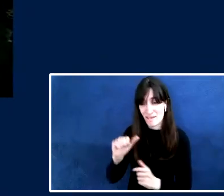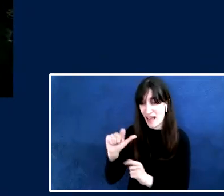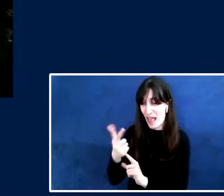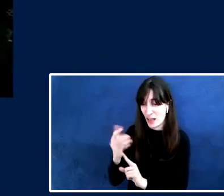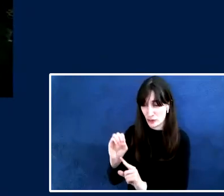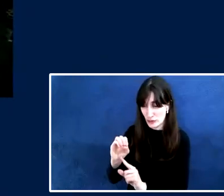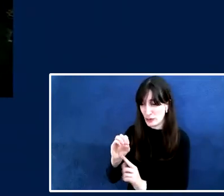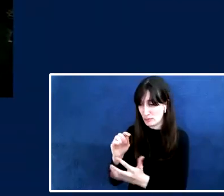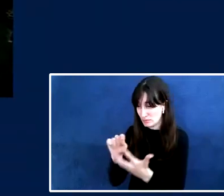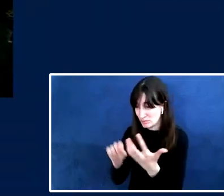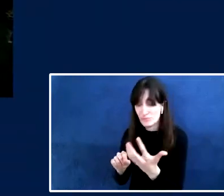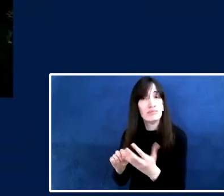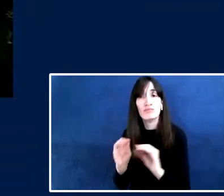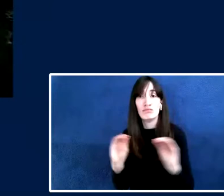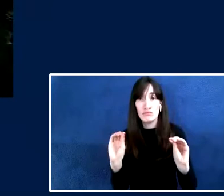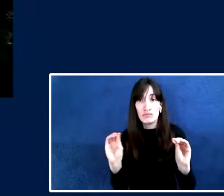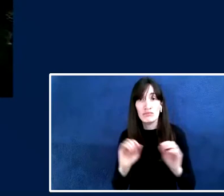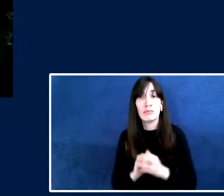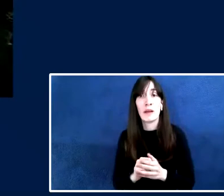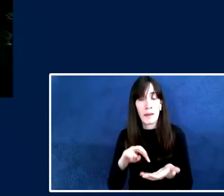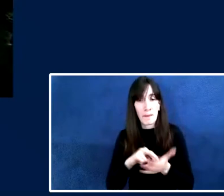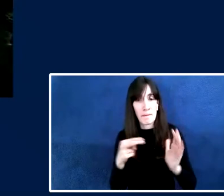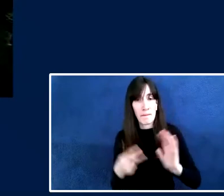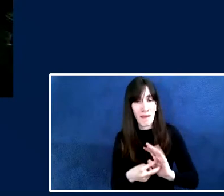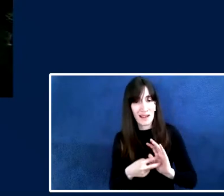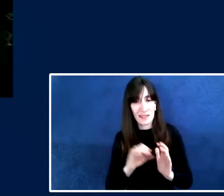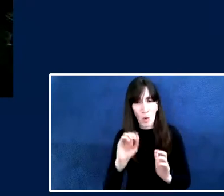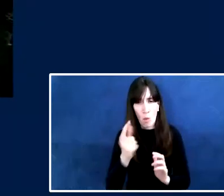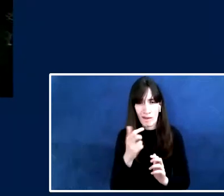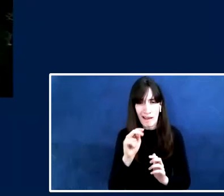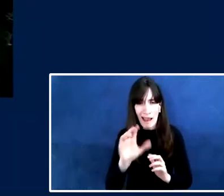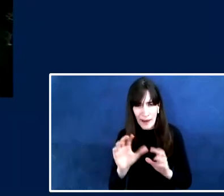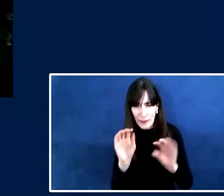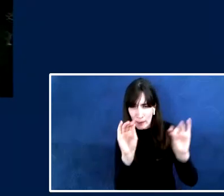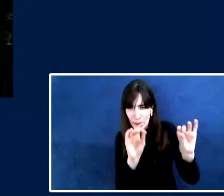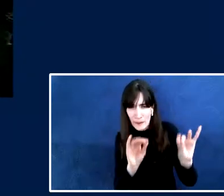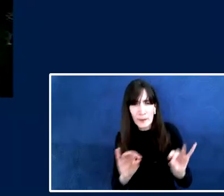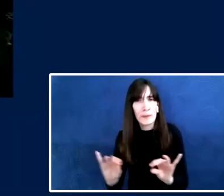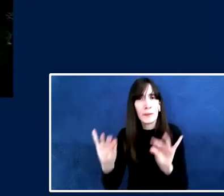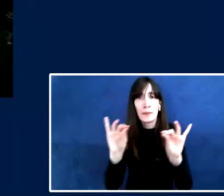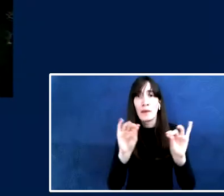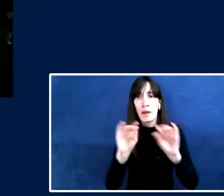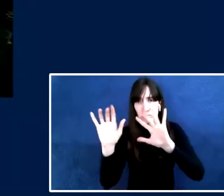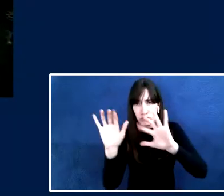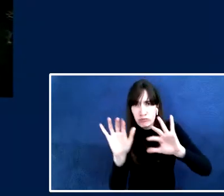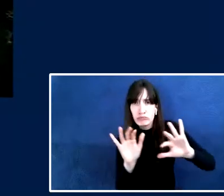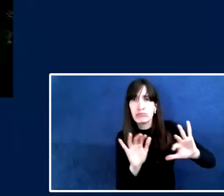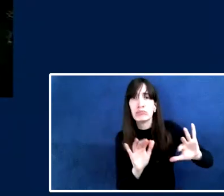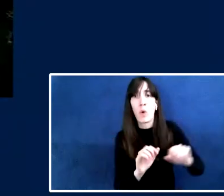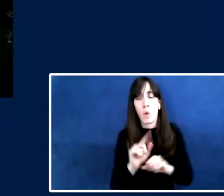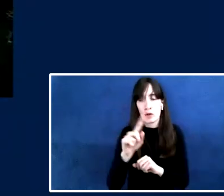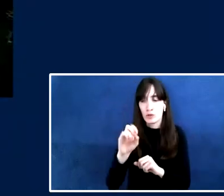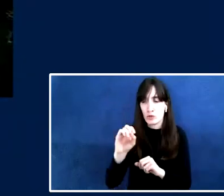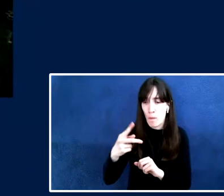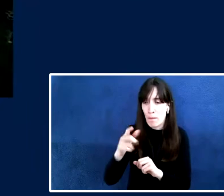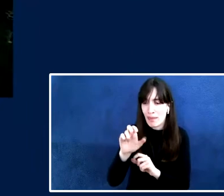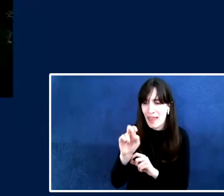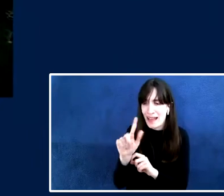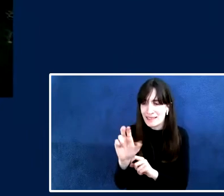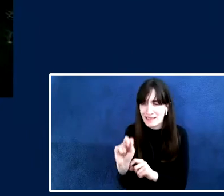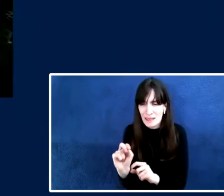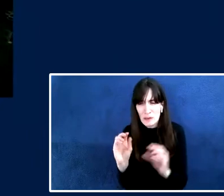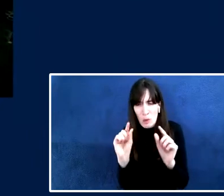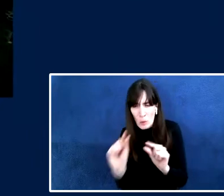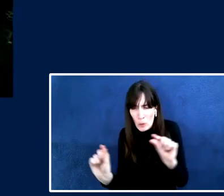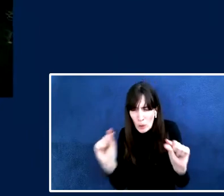depend upon organic debris that's flying by or small zooplankton or small animals that they can capture in their